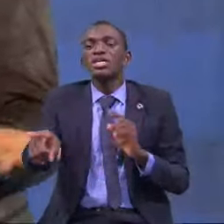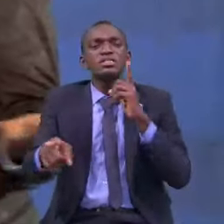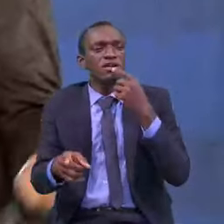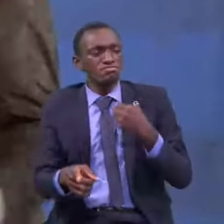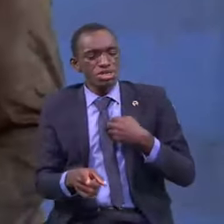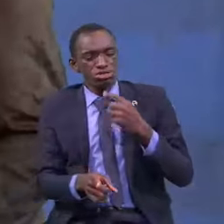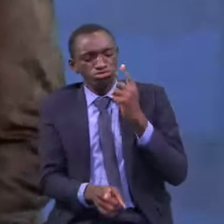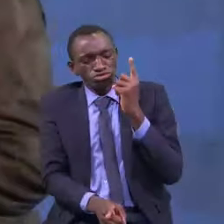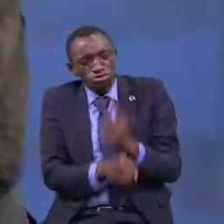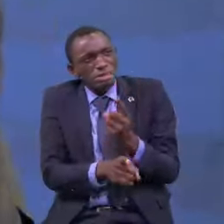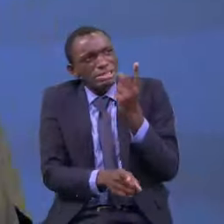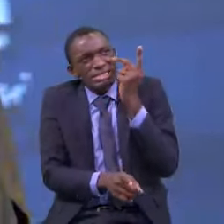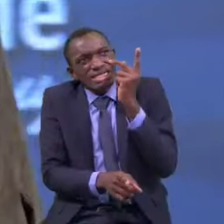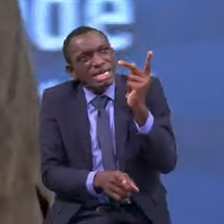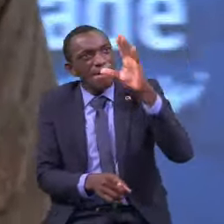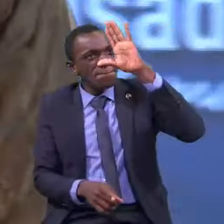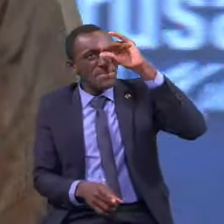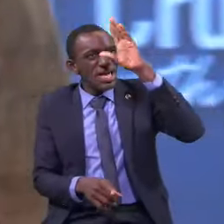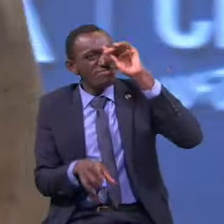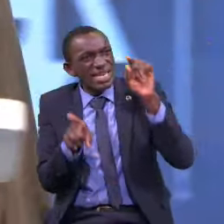as trees walking.